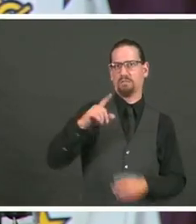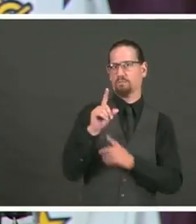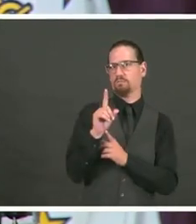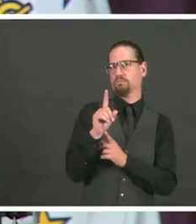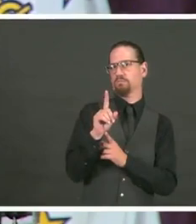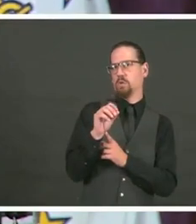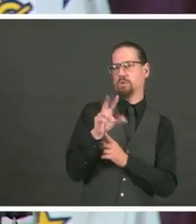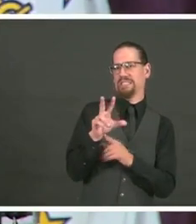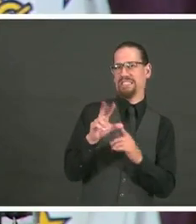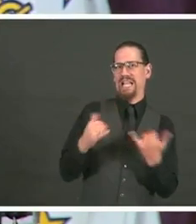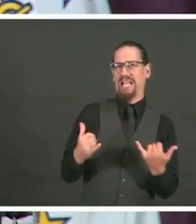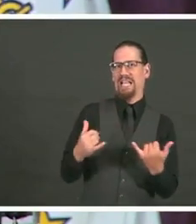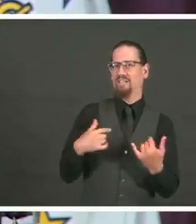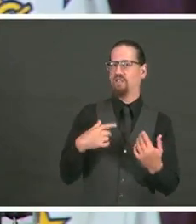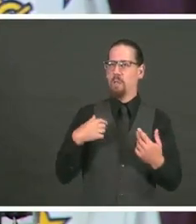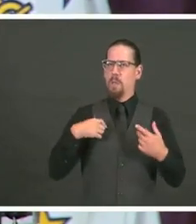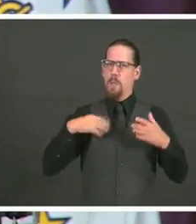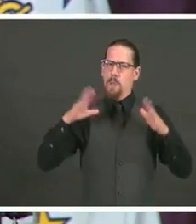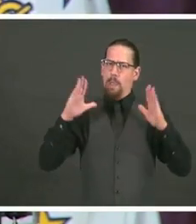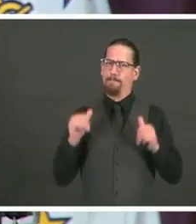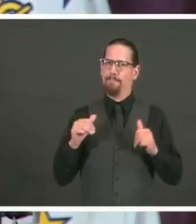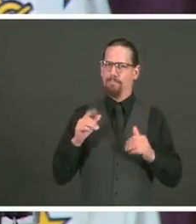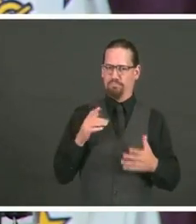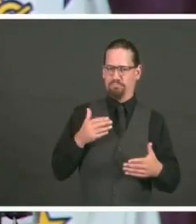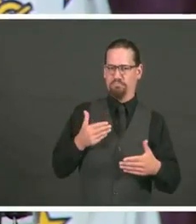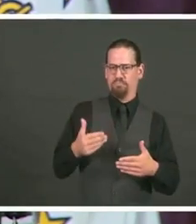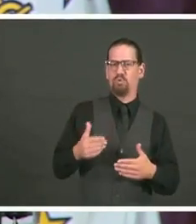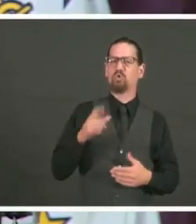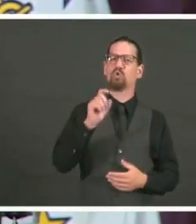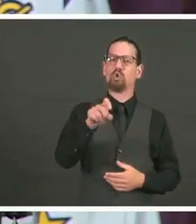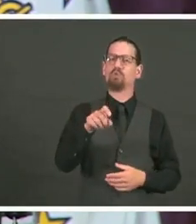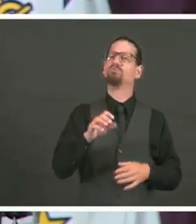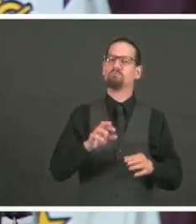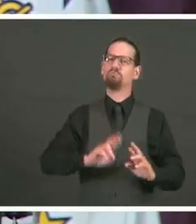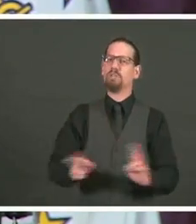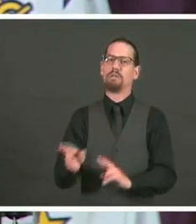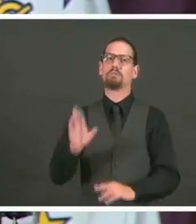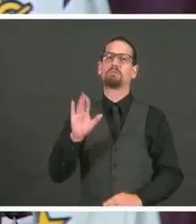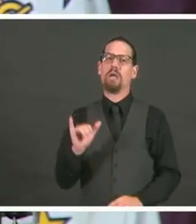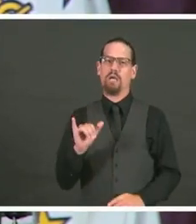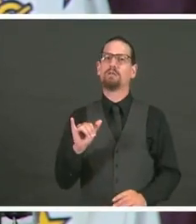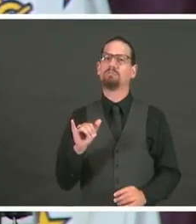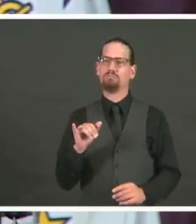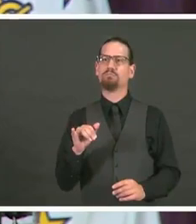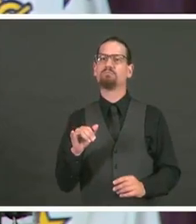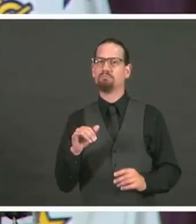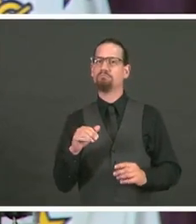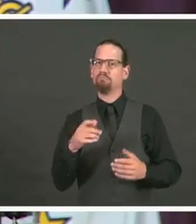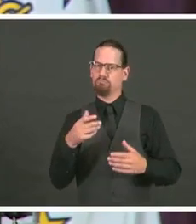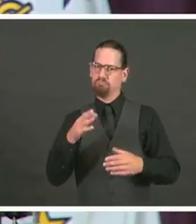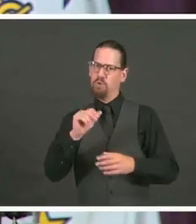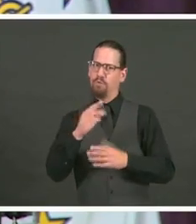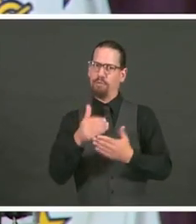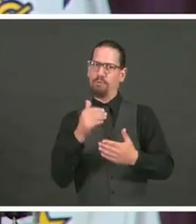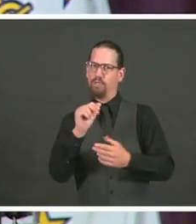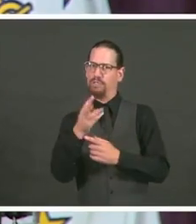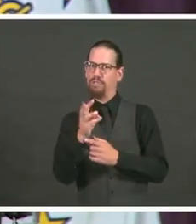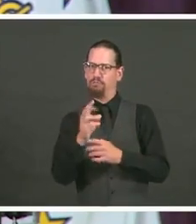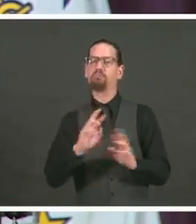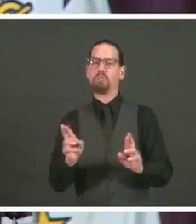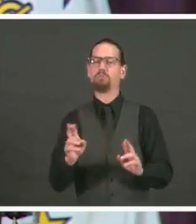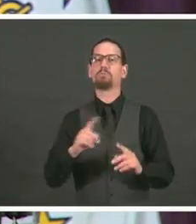here saying we're enforcing social distancing, we're enforcing social gatherings, we're